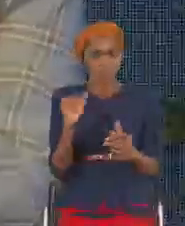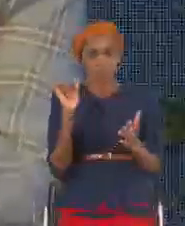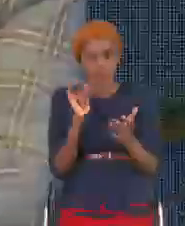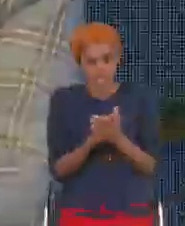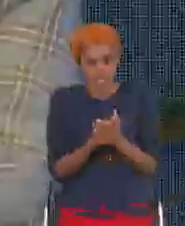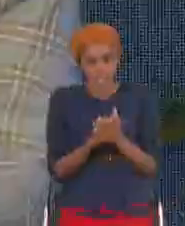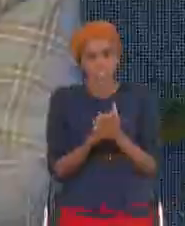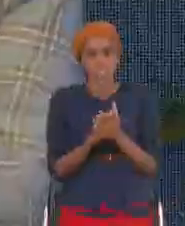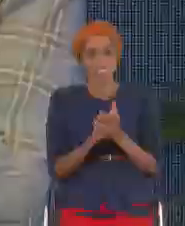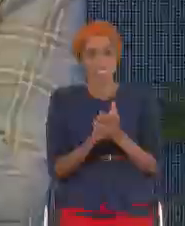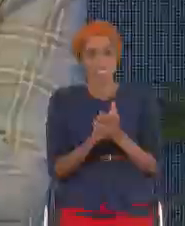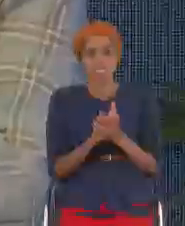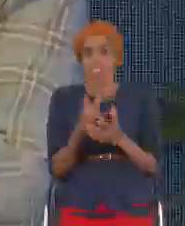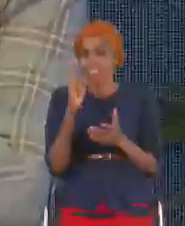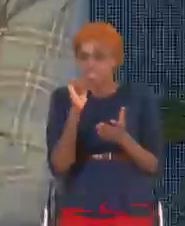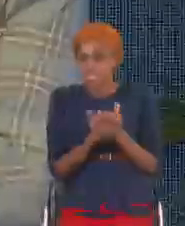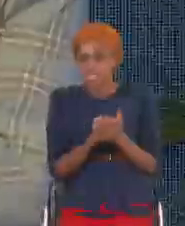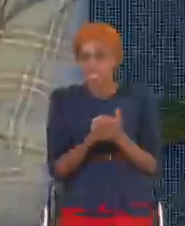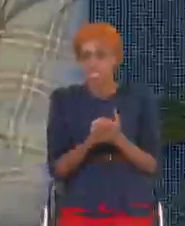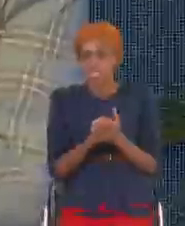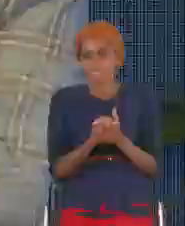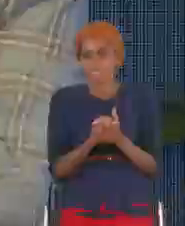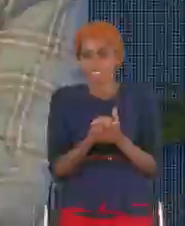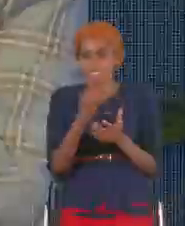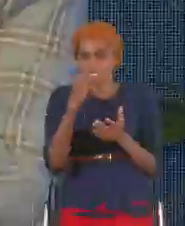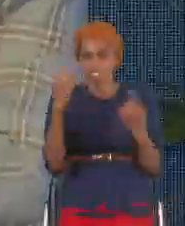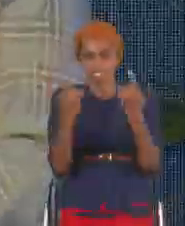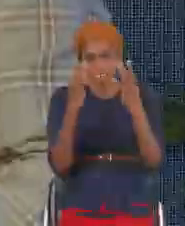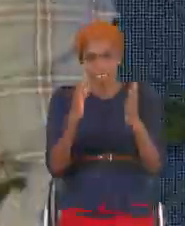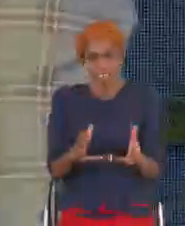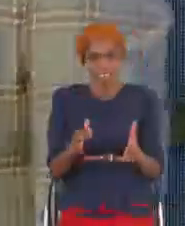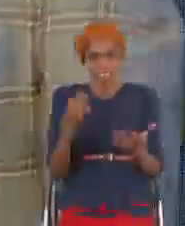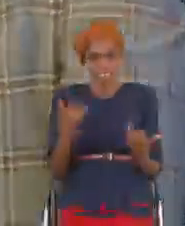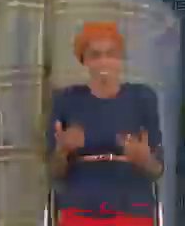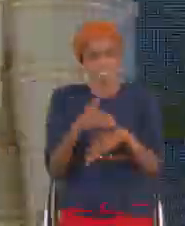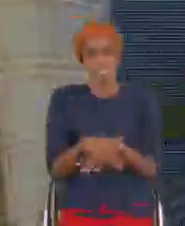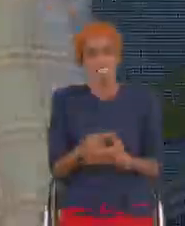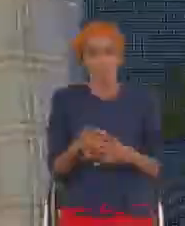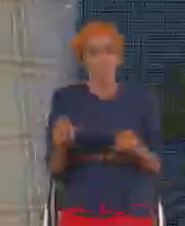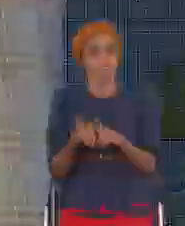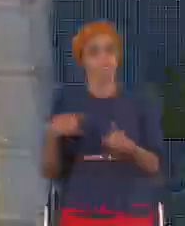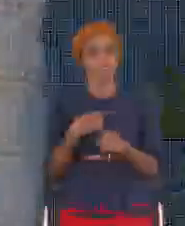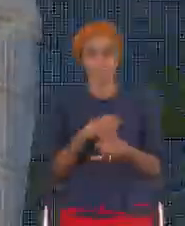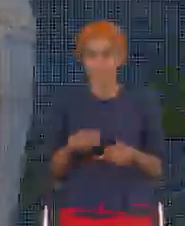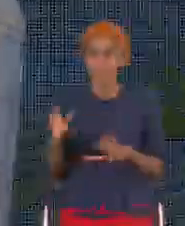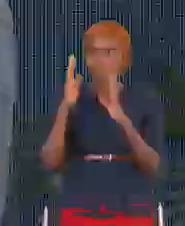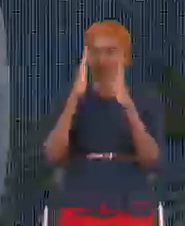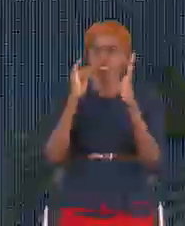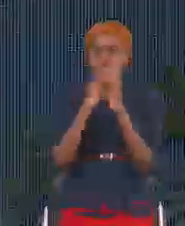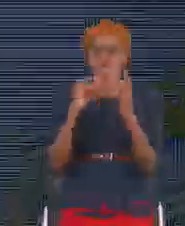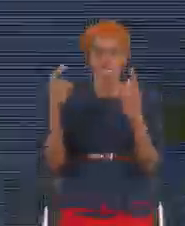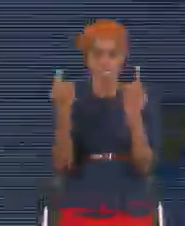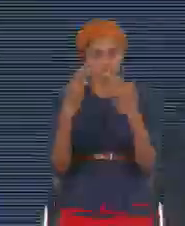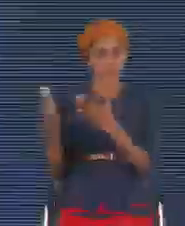we're pointing out the criminal, and we're pointing out the transgressor tonight. And as we bring that transgressor to the